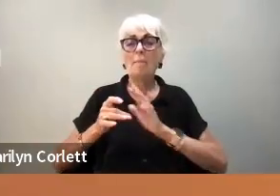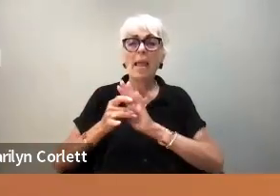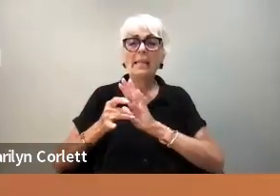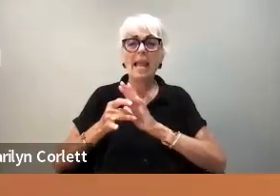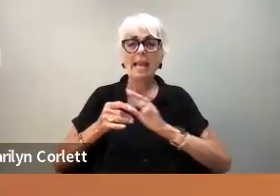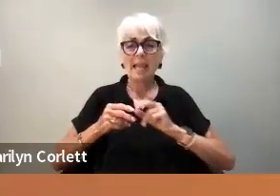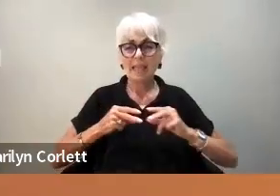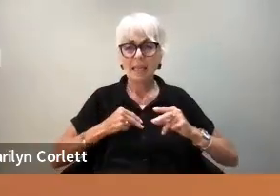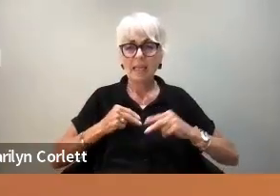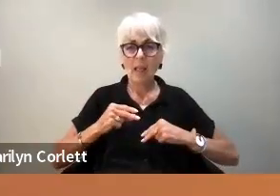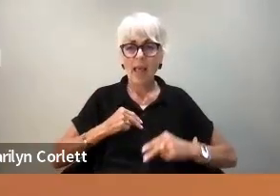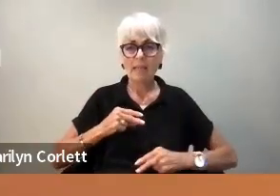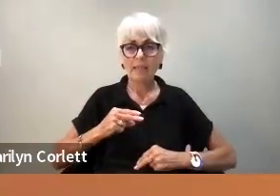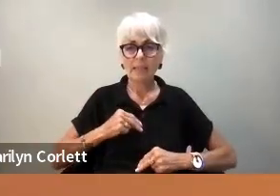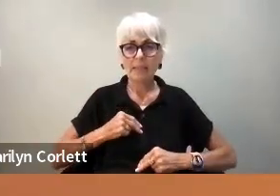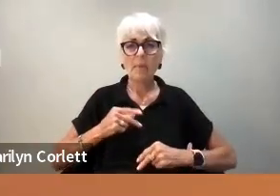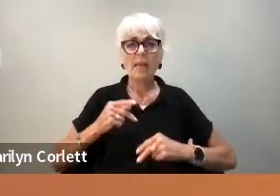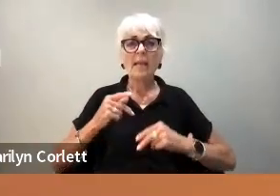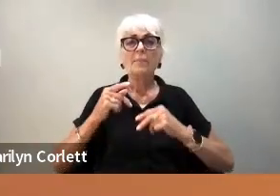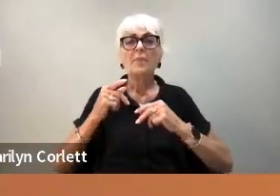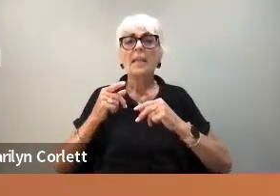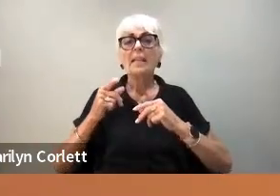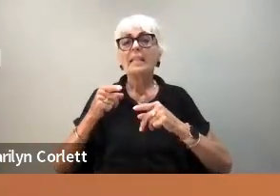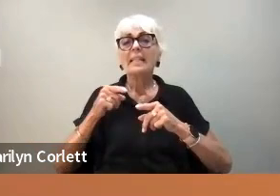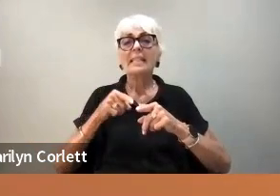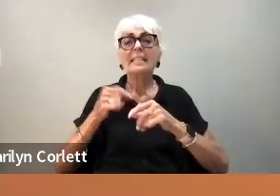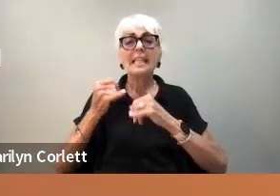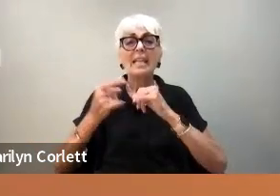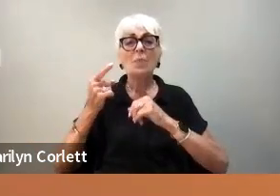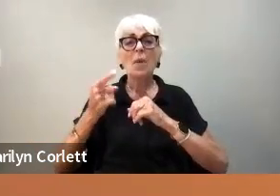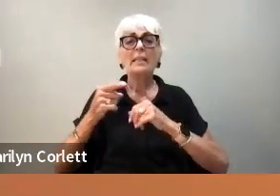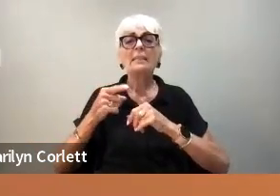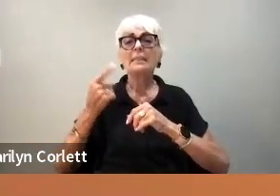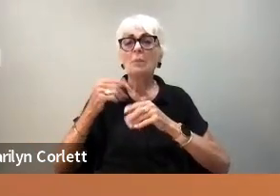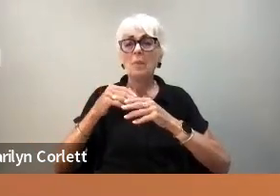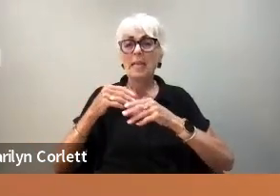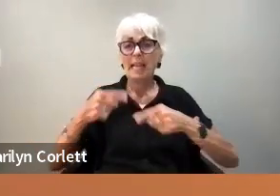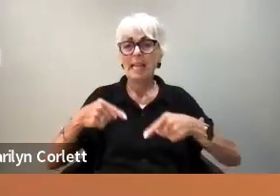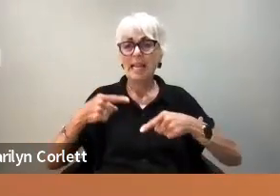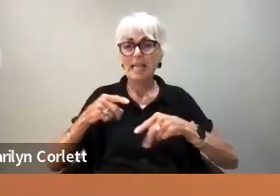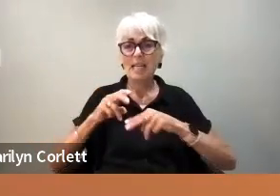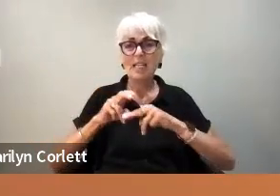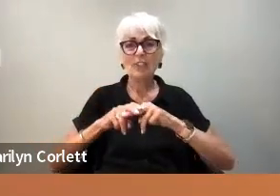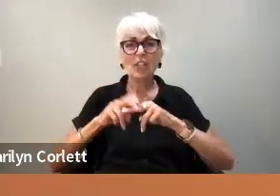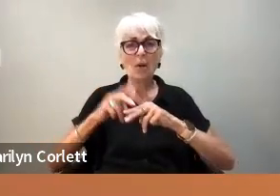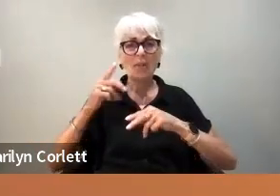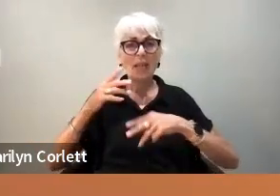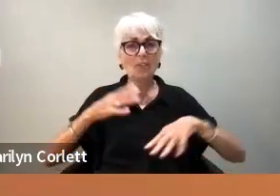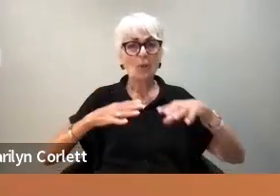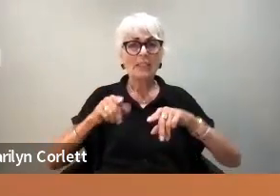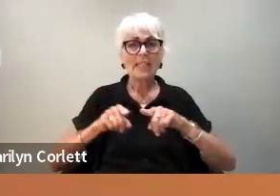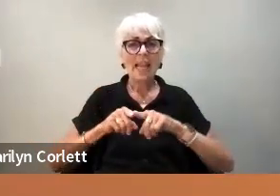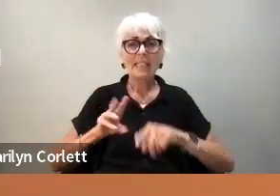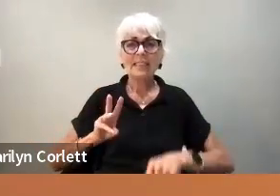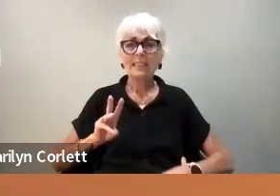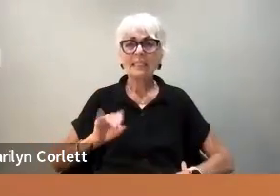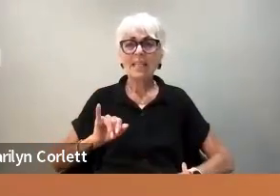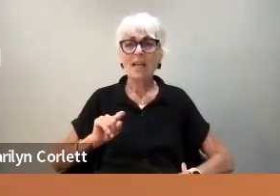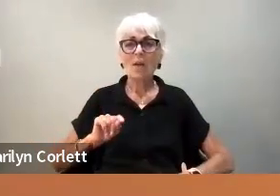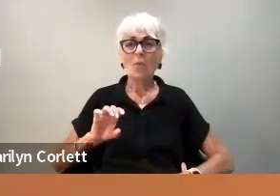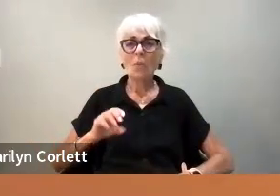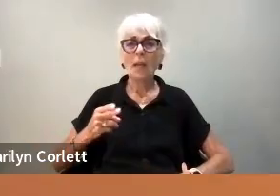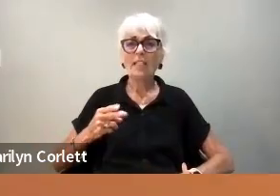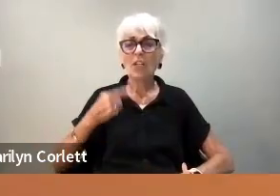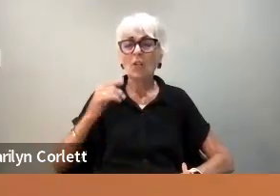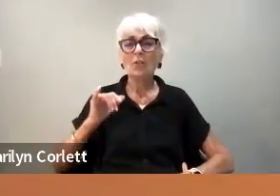image on this slide is of an individual in a chair, I believe dressed as a witch, and it makes it